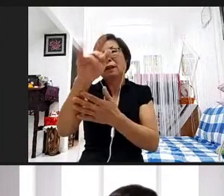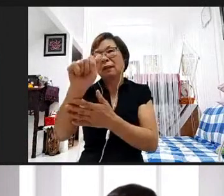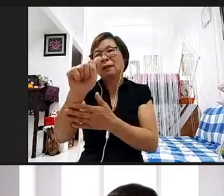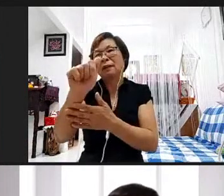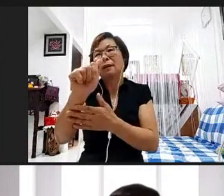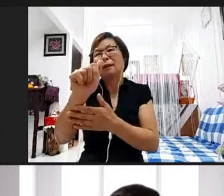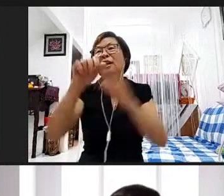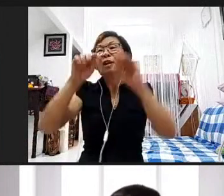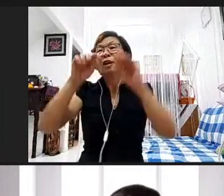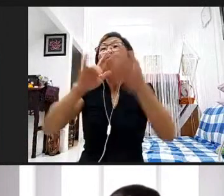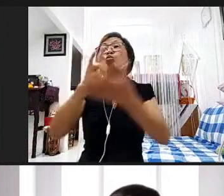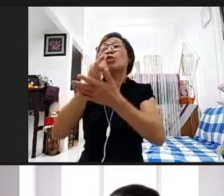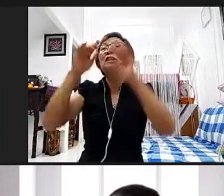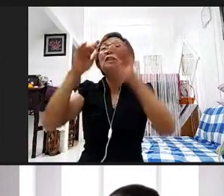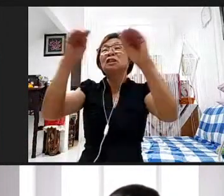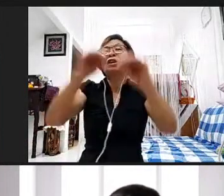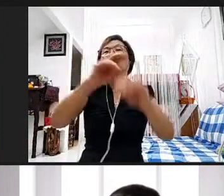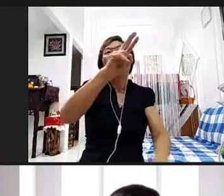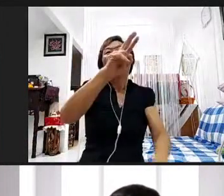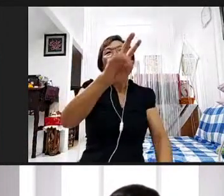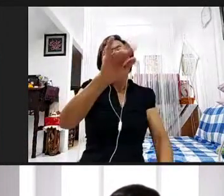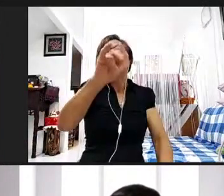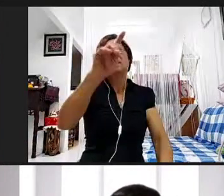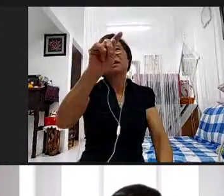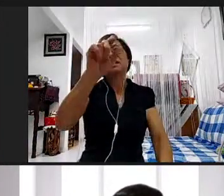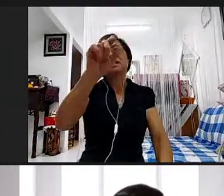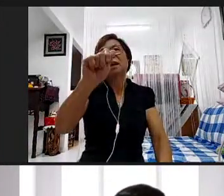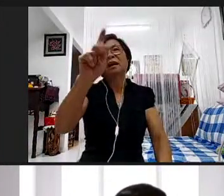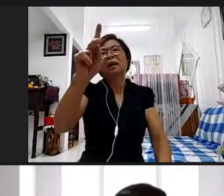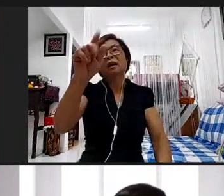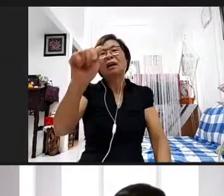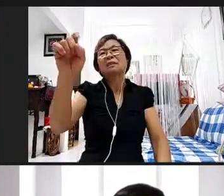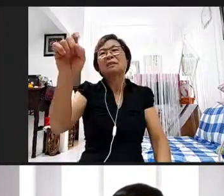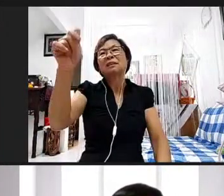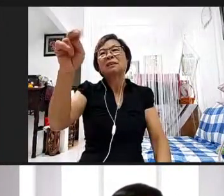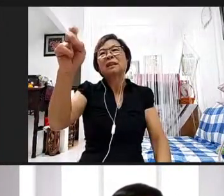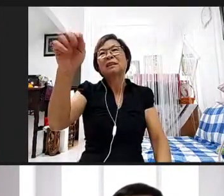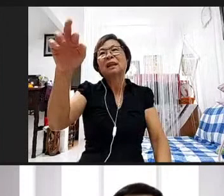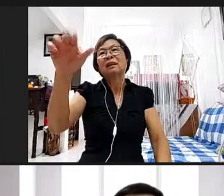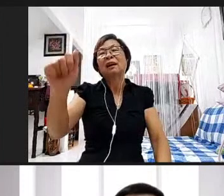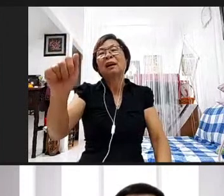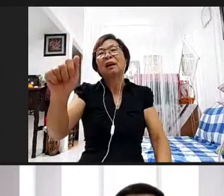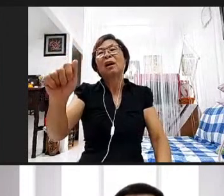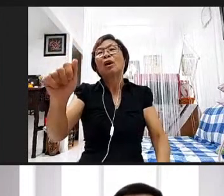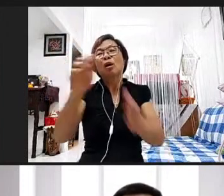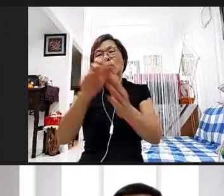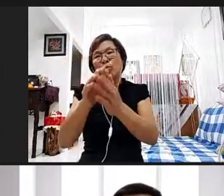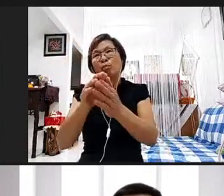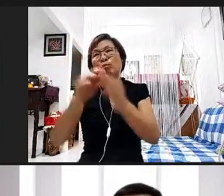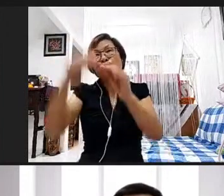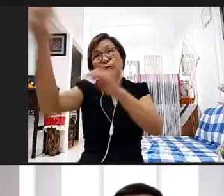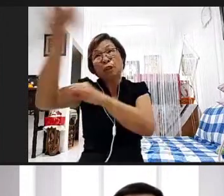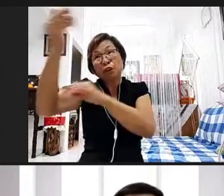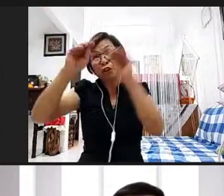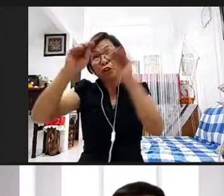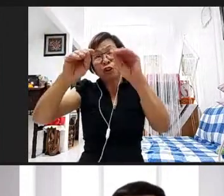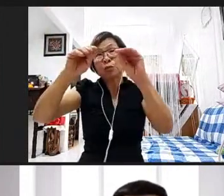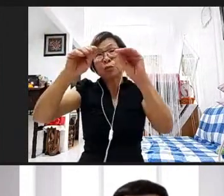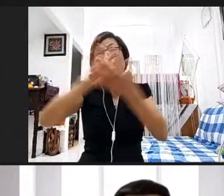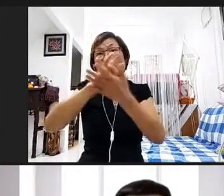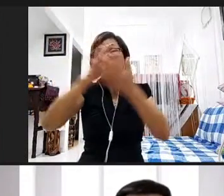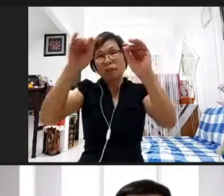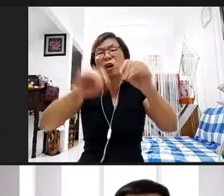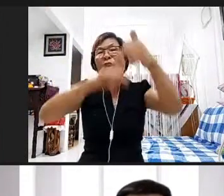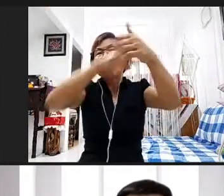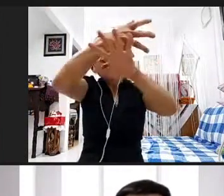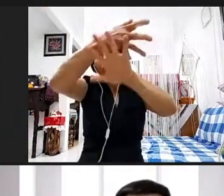called Vittaka Santara Sutta, the Buddha actually listed 5 methods to deal with negative